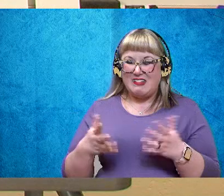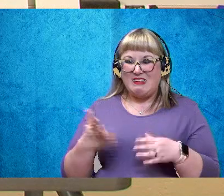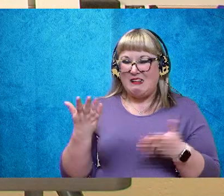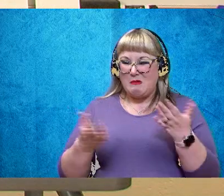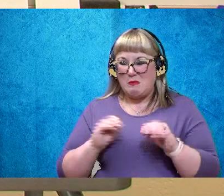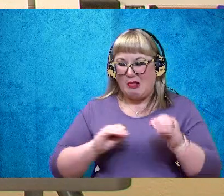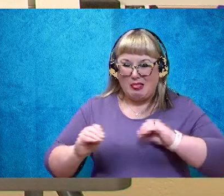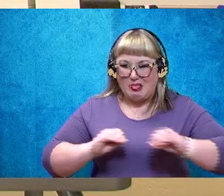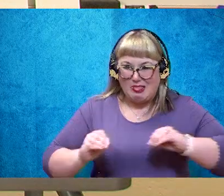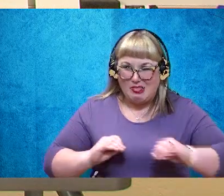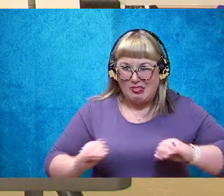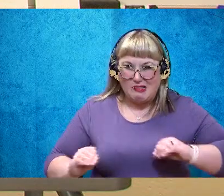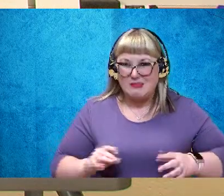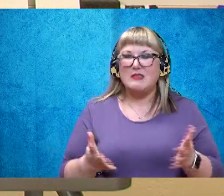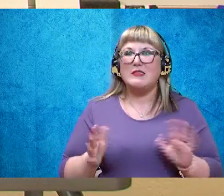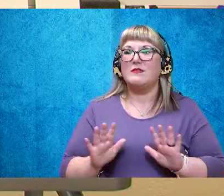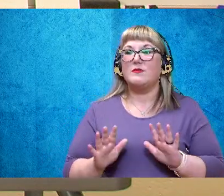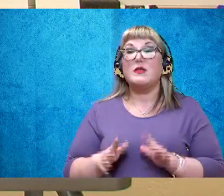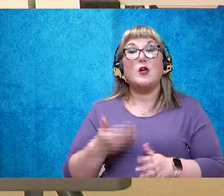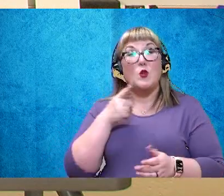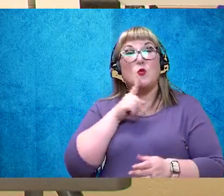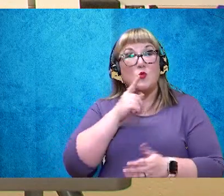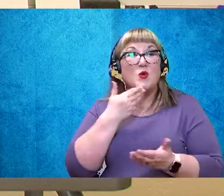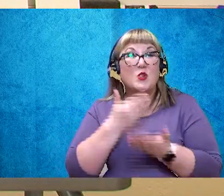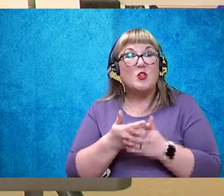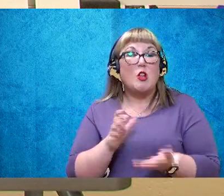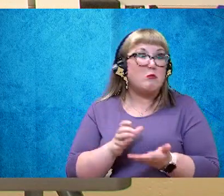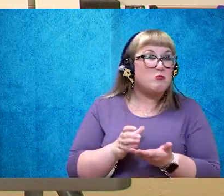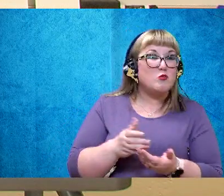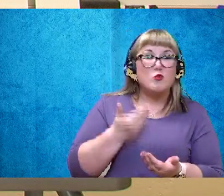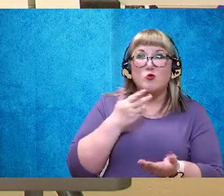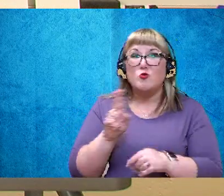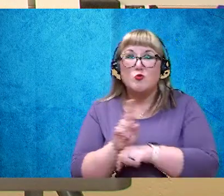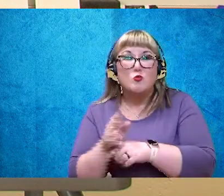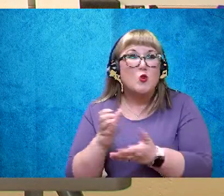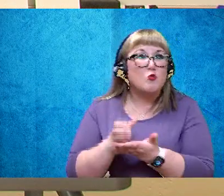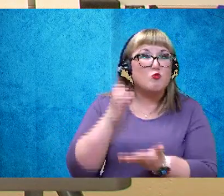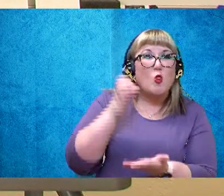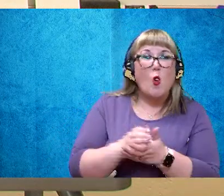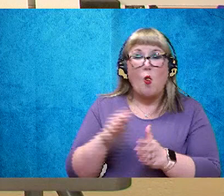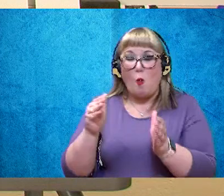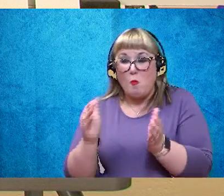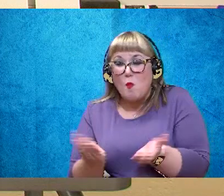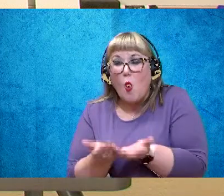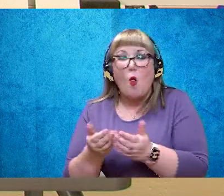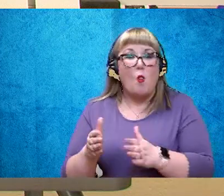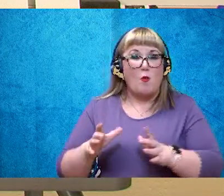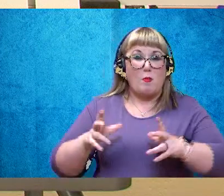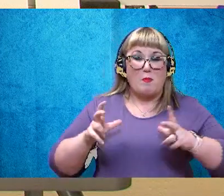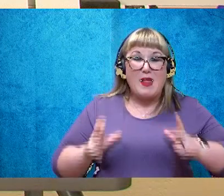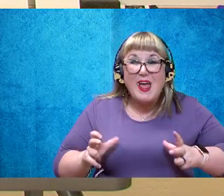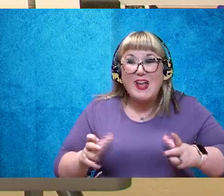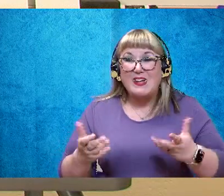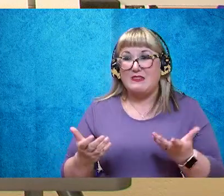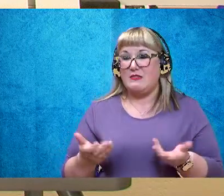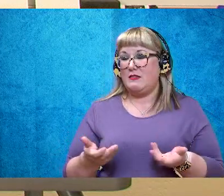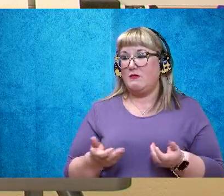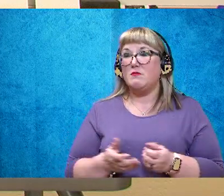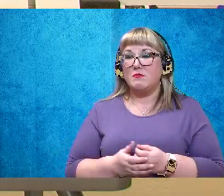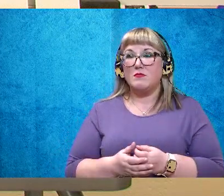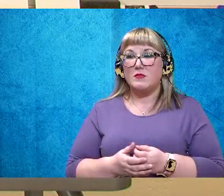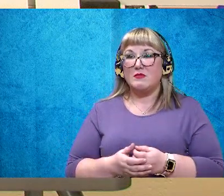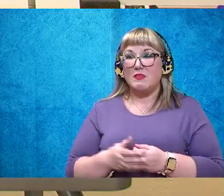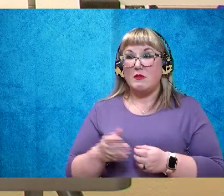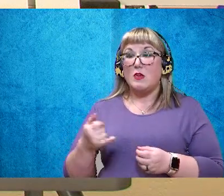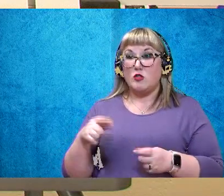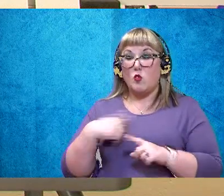difficult, it's really good to use a tool. Like you could use a cup, a bowl, a plate, something to kind of keep them, and I can, as I